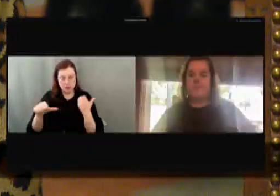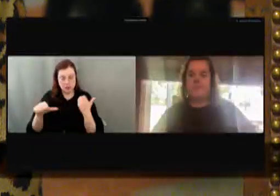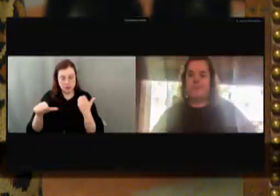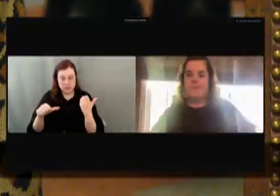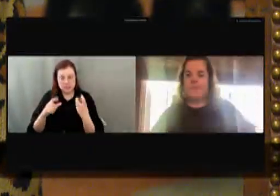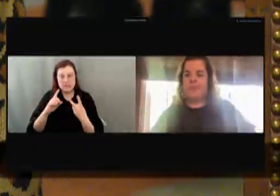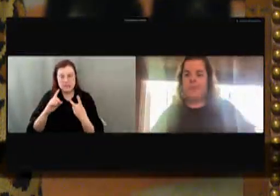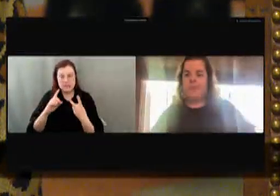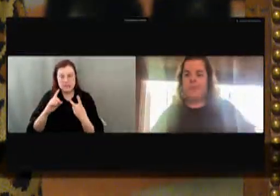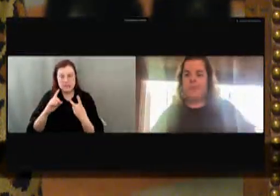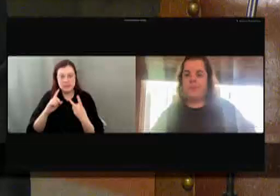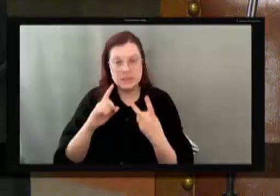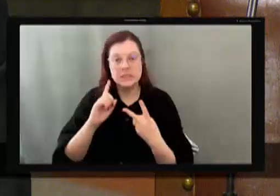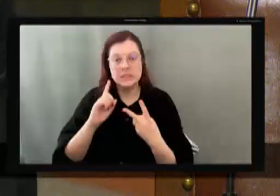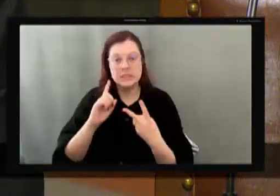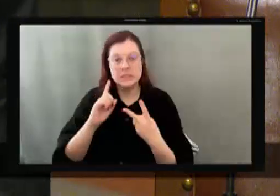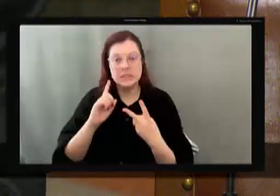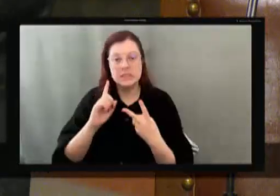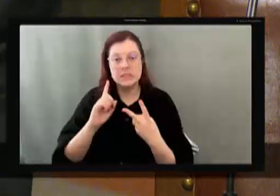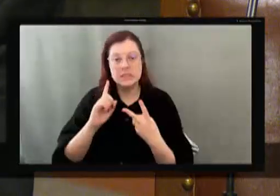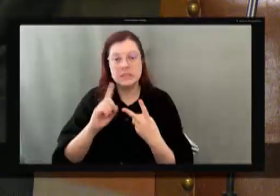that. Okay,